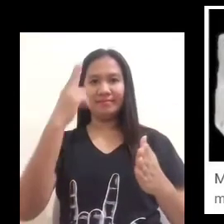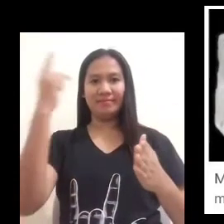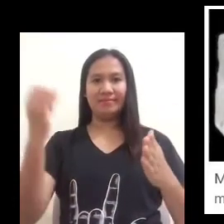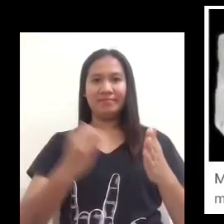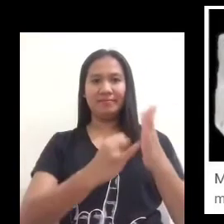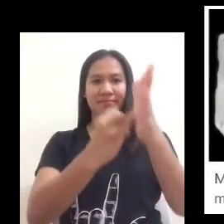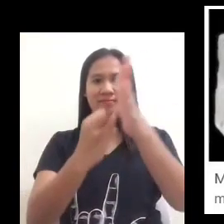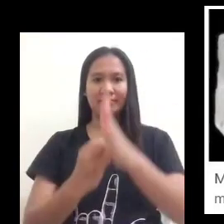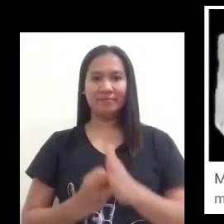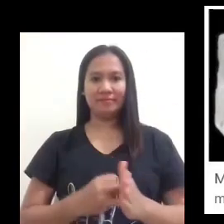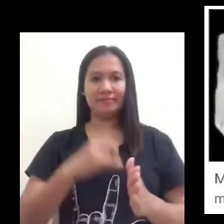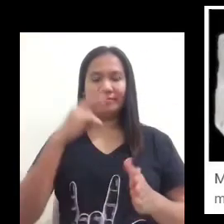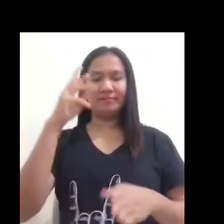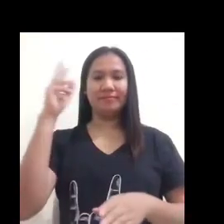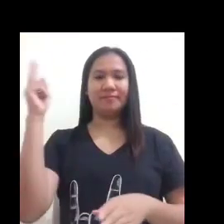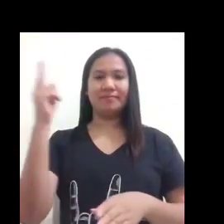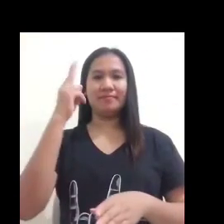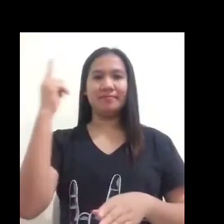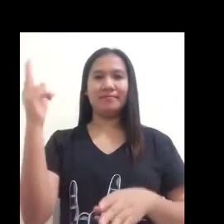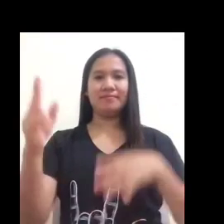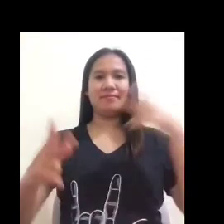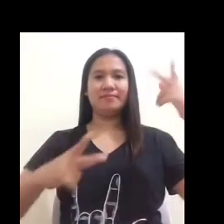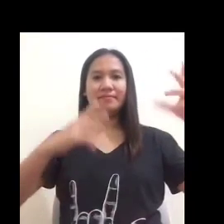thanks for watching